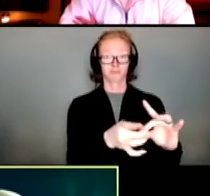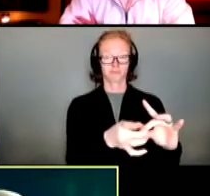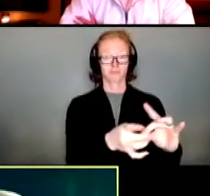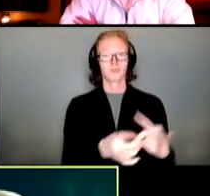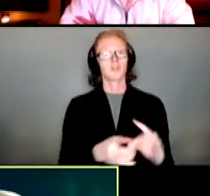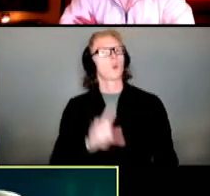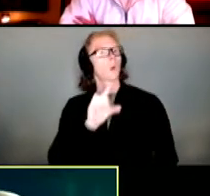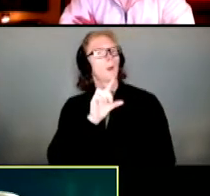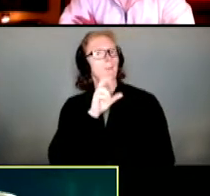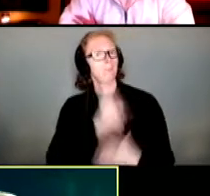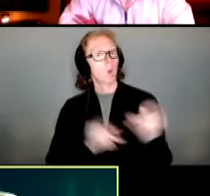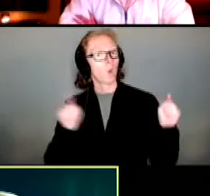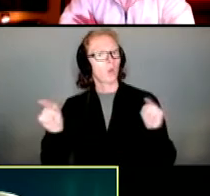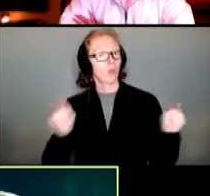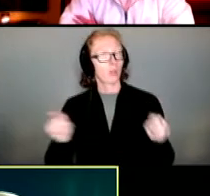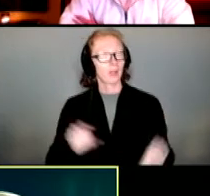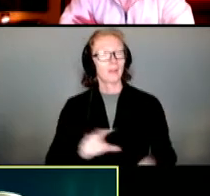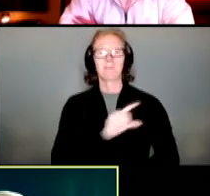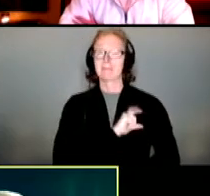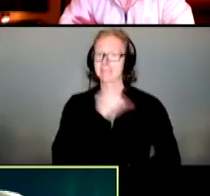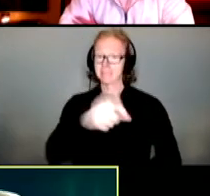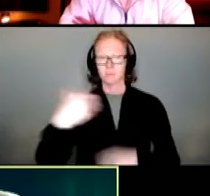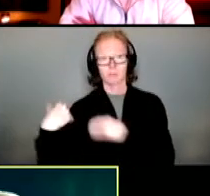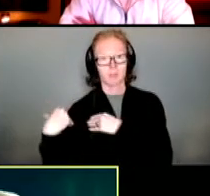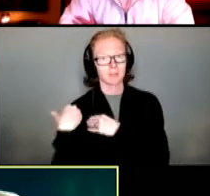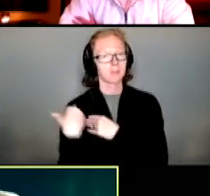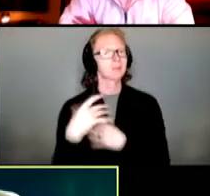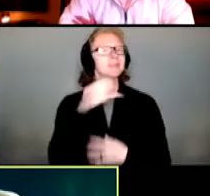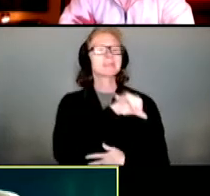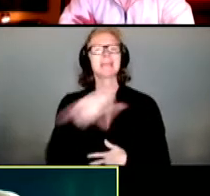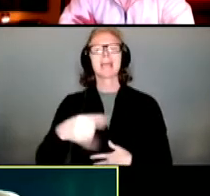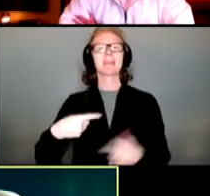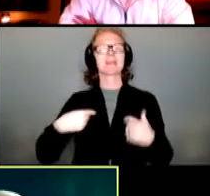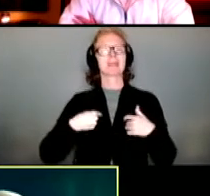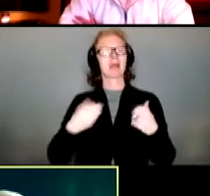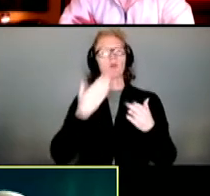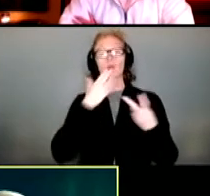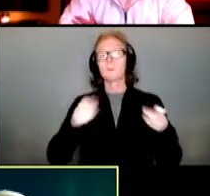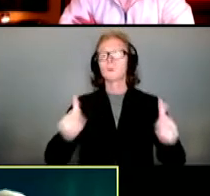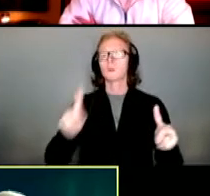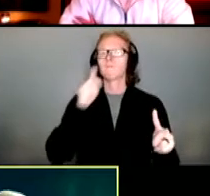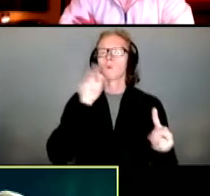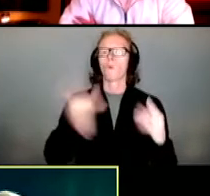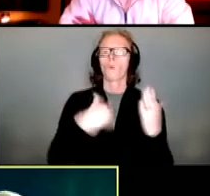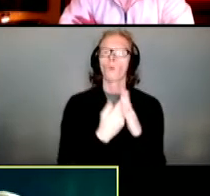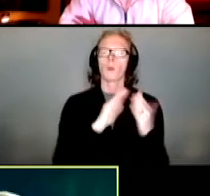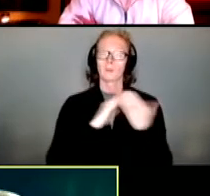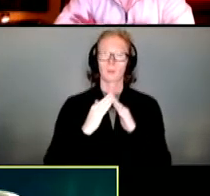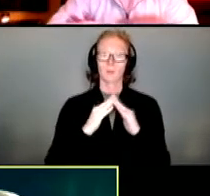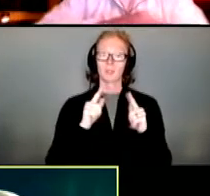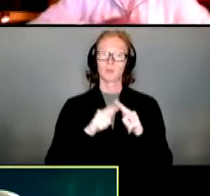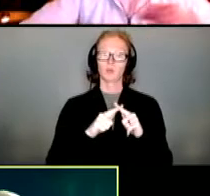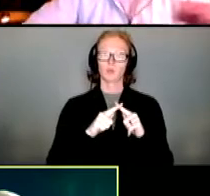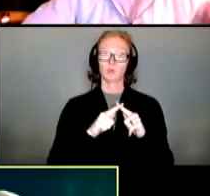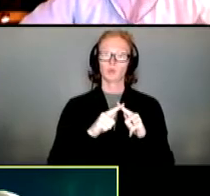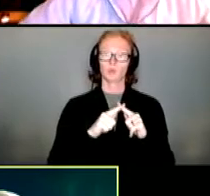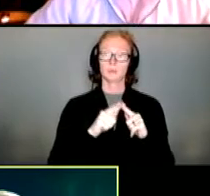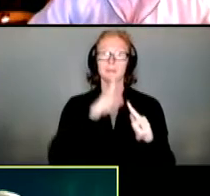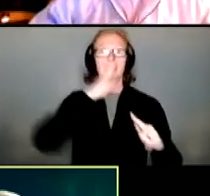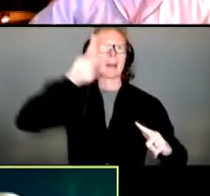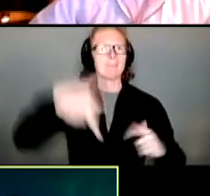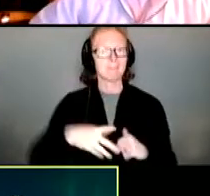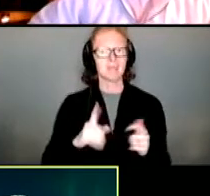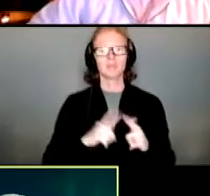to be responsible and accountable, just like I'm providing opportunity for the community to speak up and be